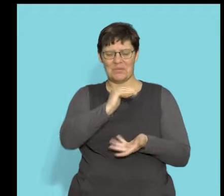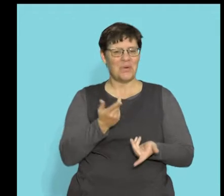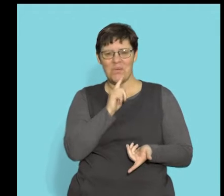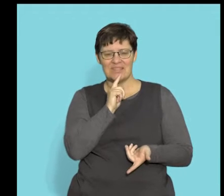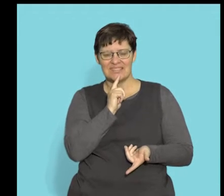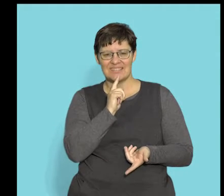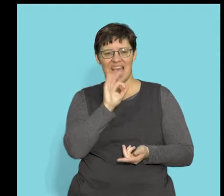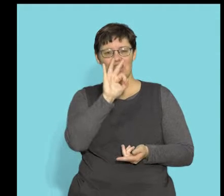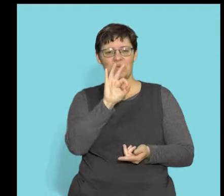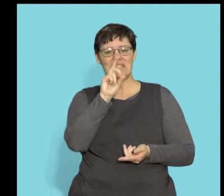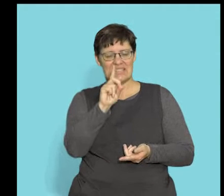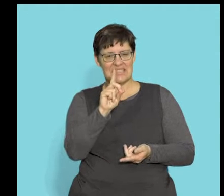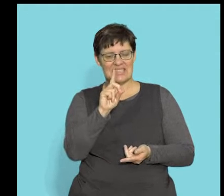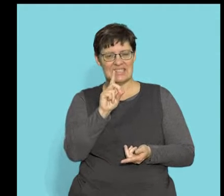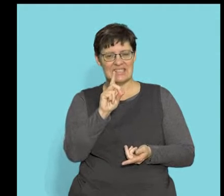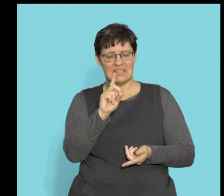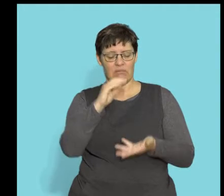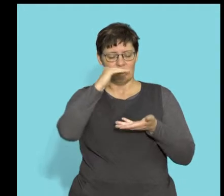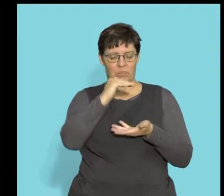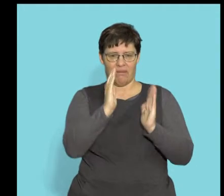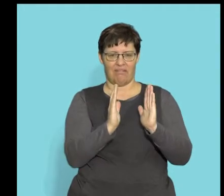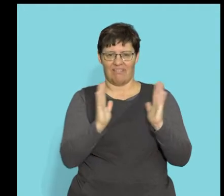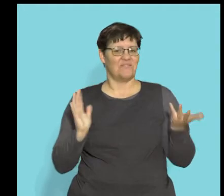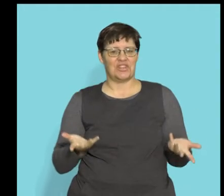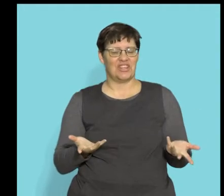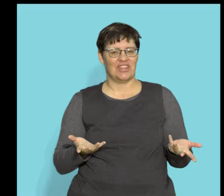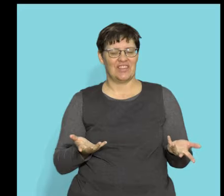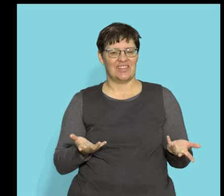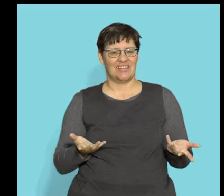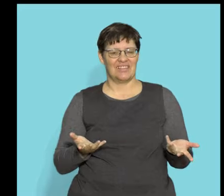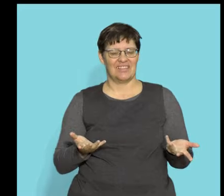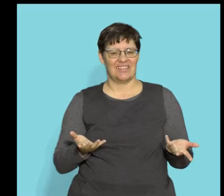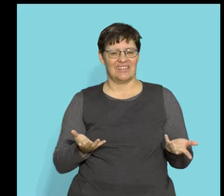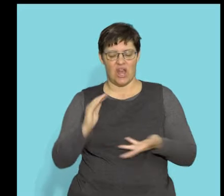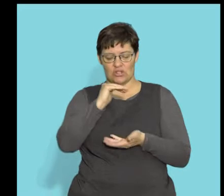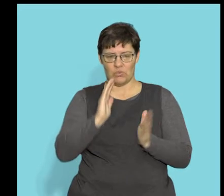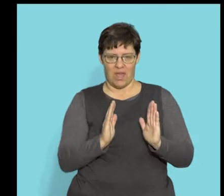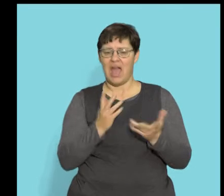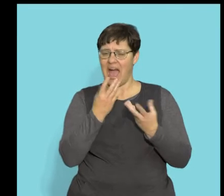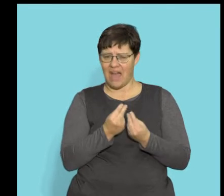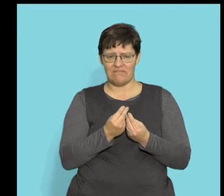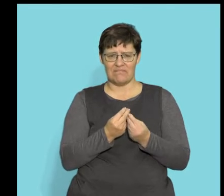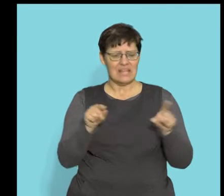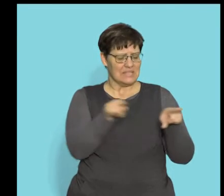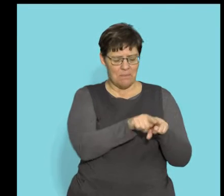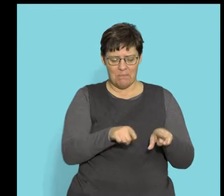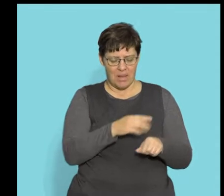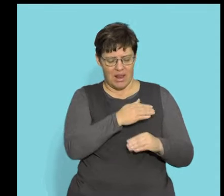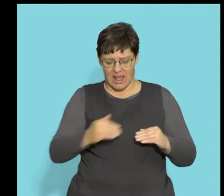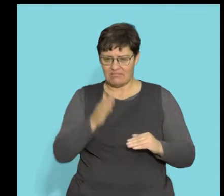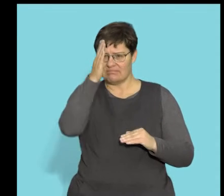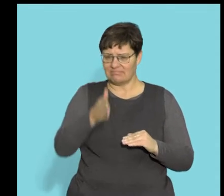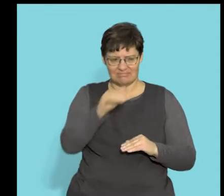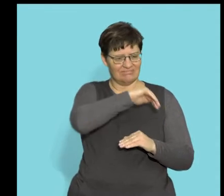cube? A cube is a three-dimensional figure made up of squares. And I know that all squares have equal sides. So that